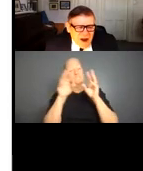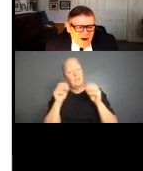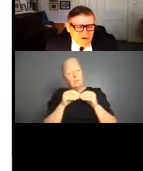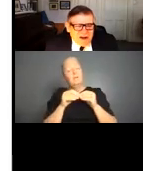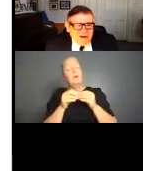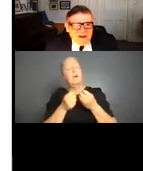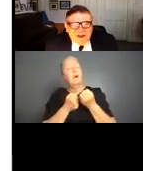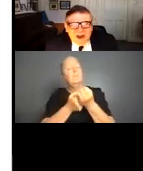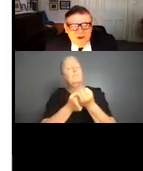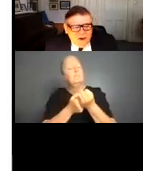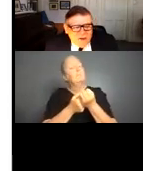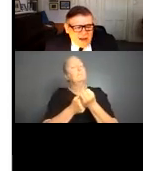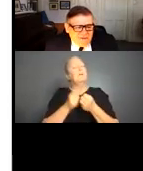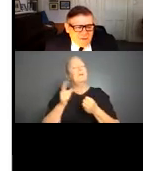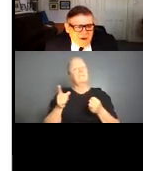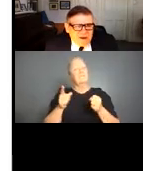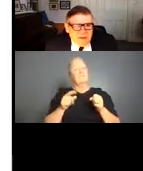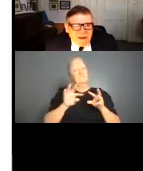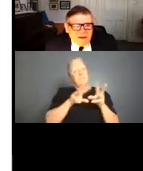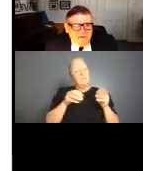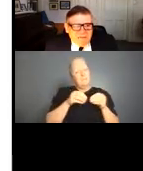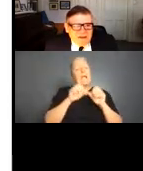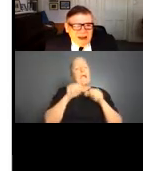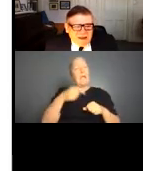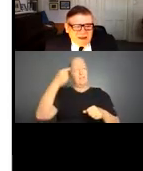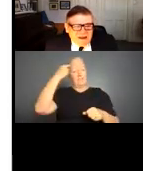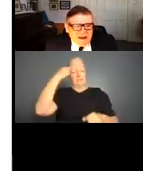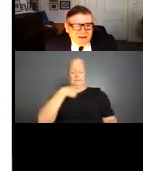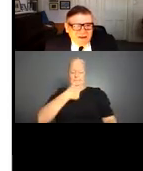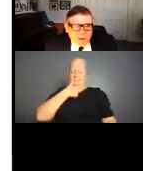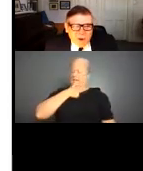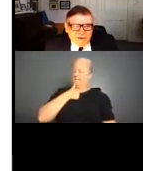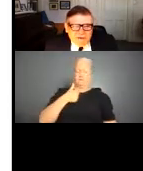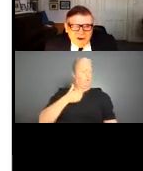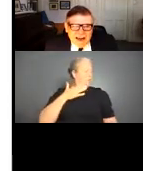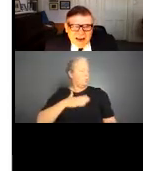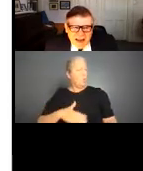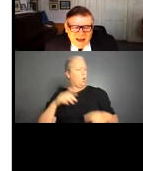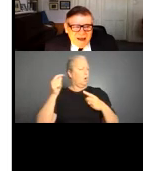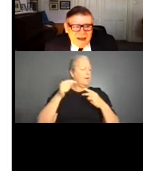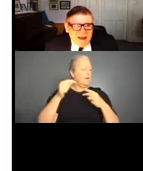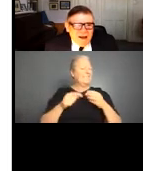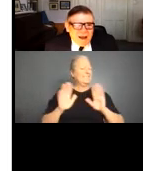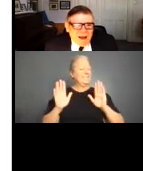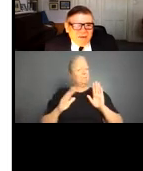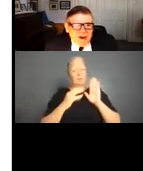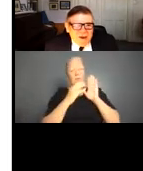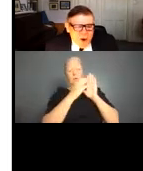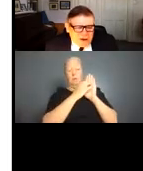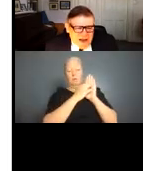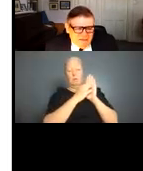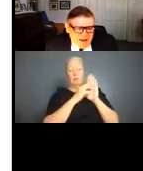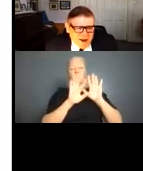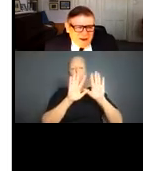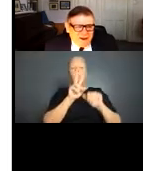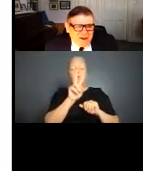acting in their own interests and not that of the person they're meant to represent. And so Article 12 is very clear about